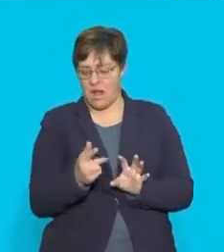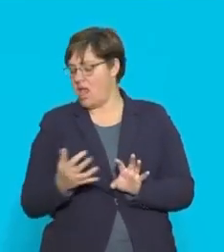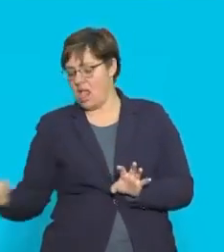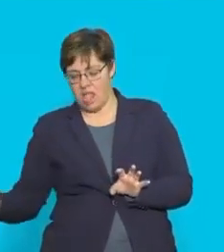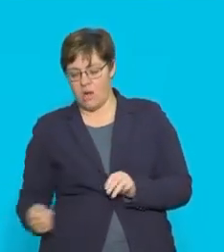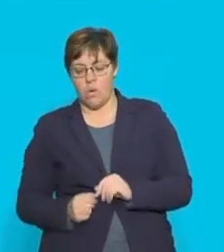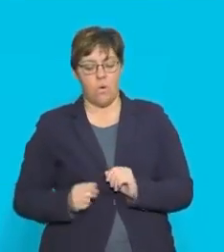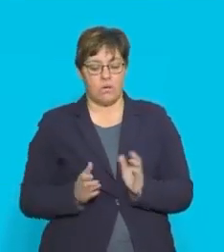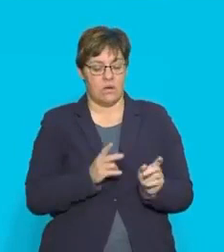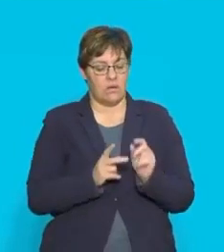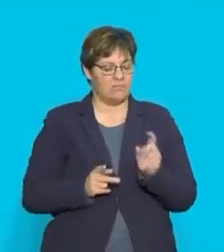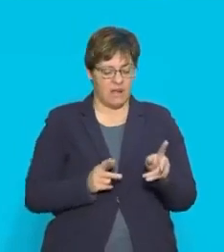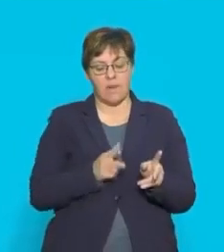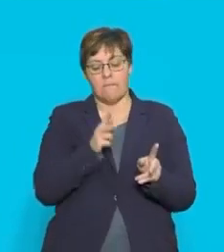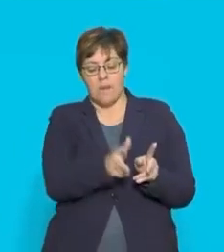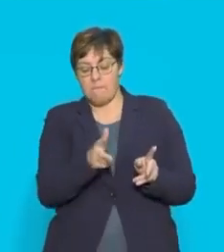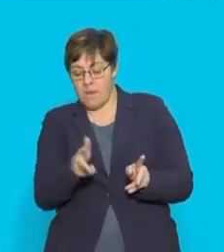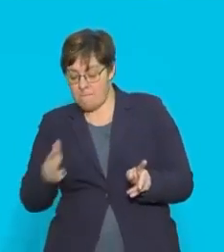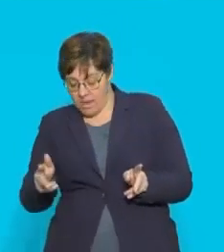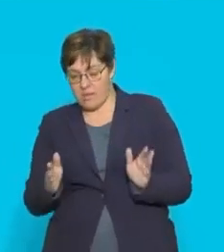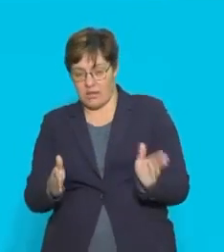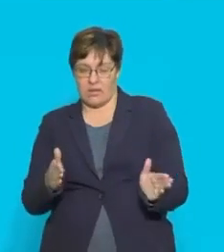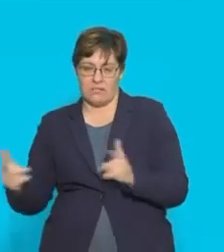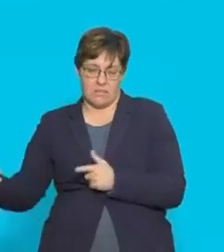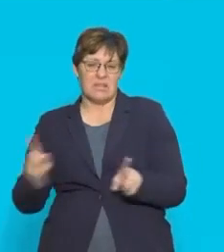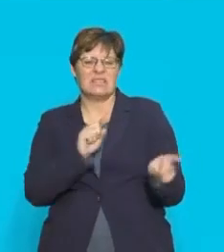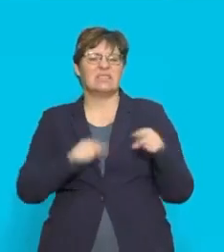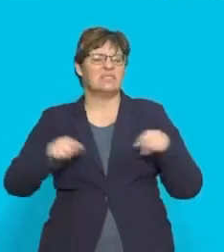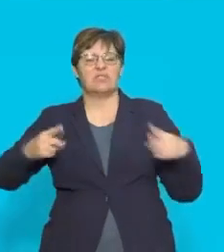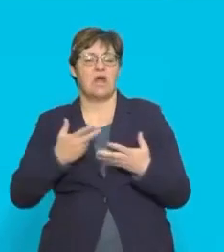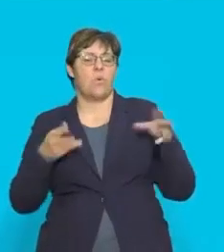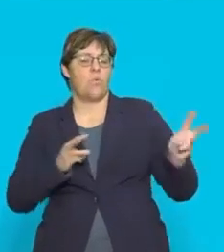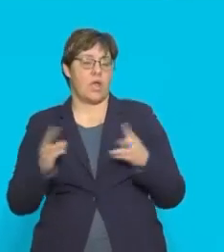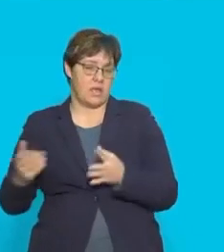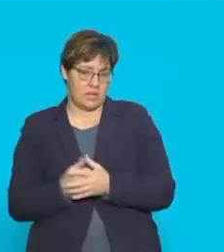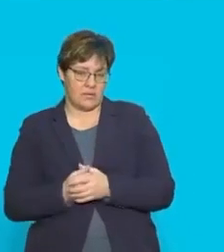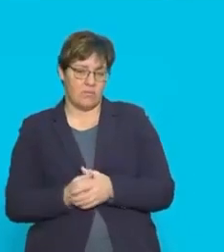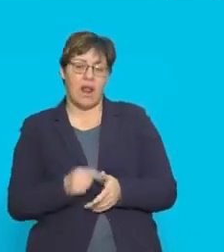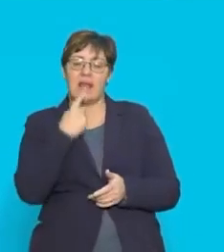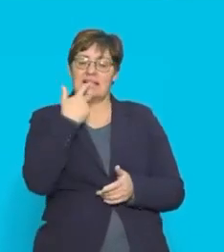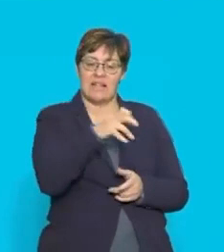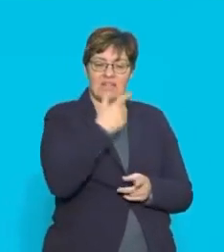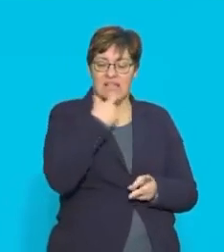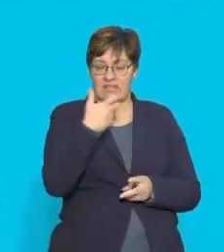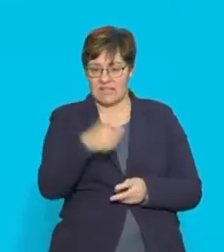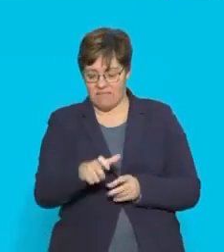implies the silver cars must be, you must have silver, silver, silver, and the rest of the